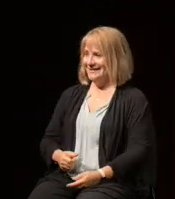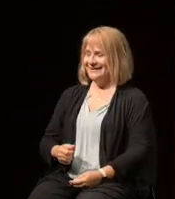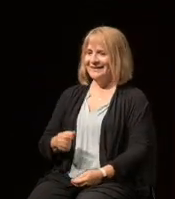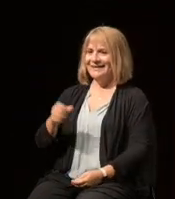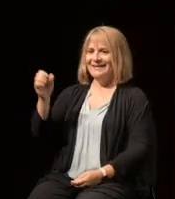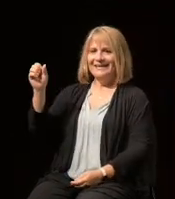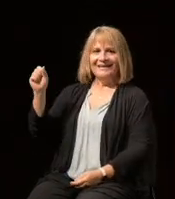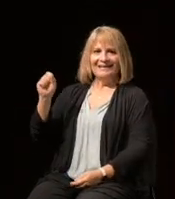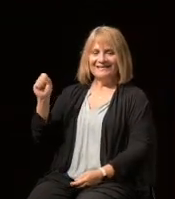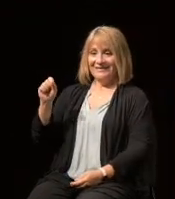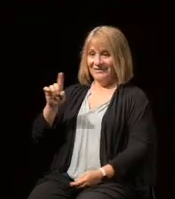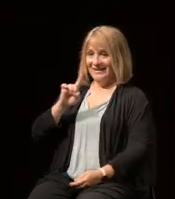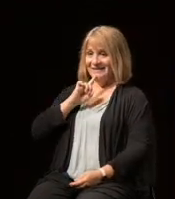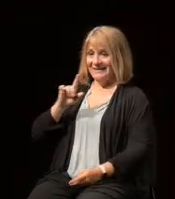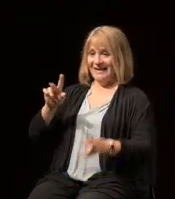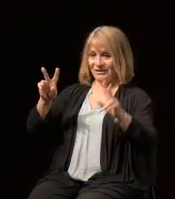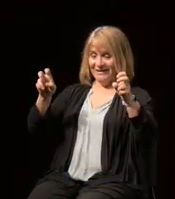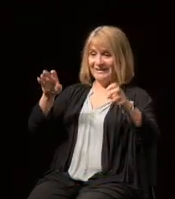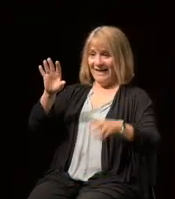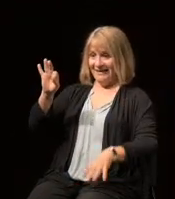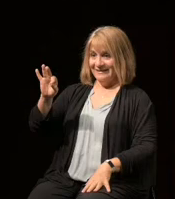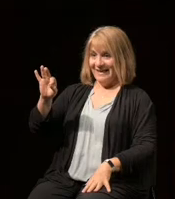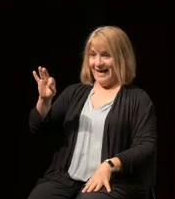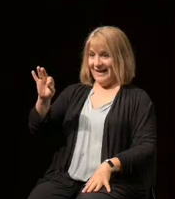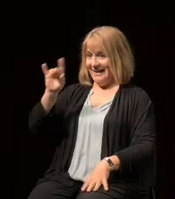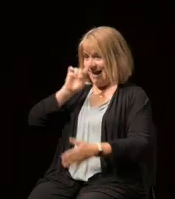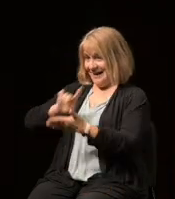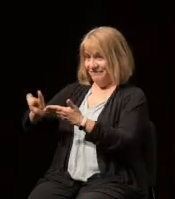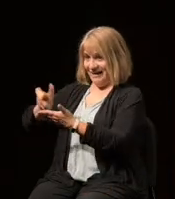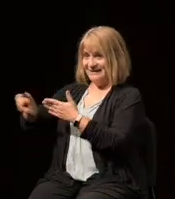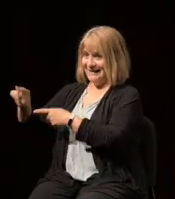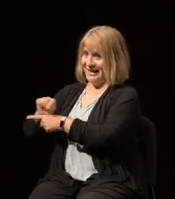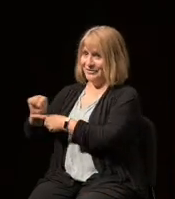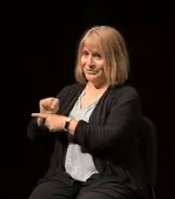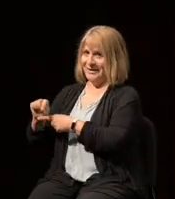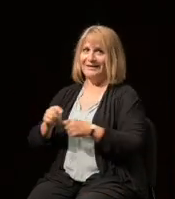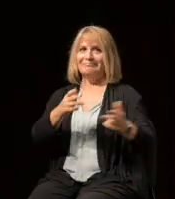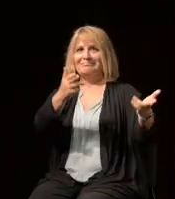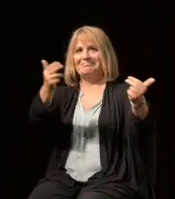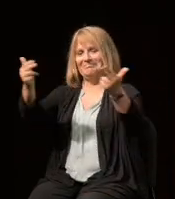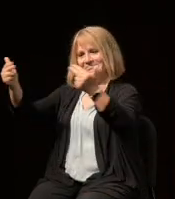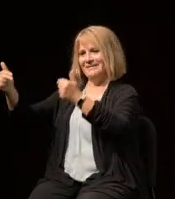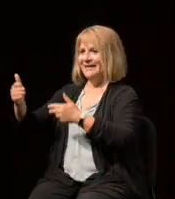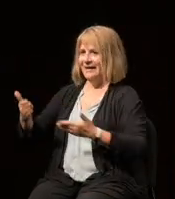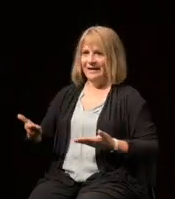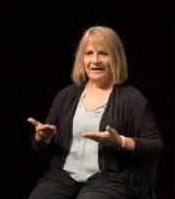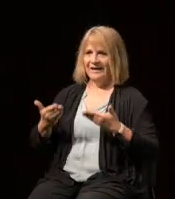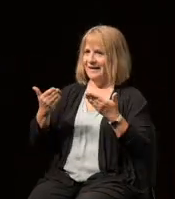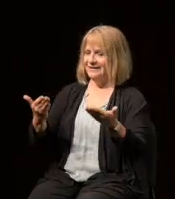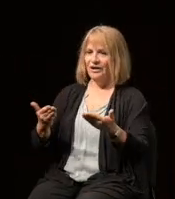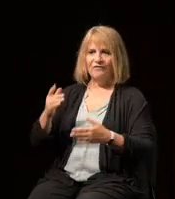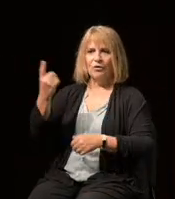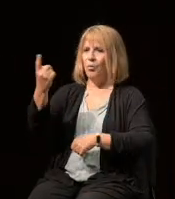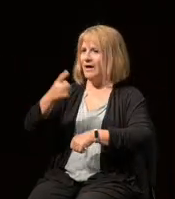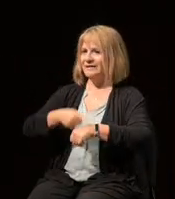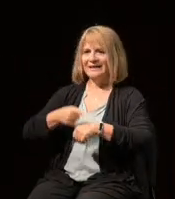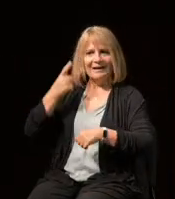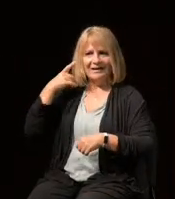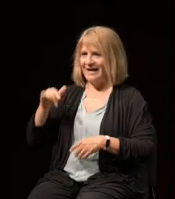Stephanie is actually at Title IX investigator training. It's offered once in California this year.